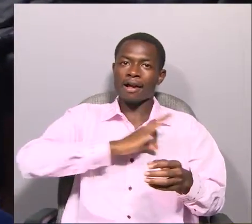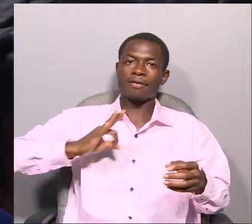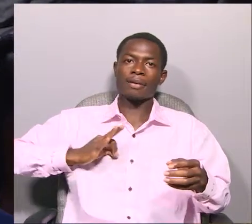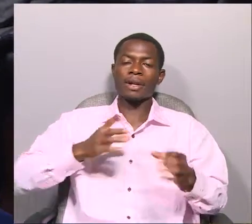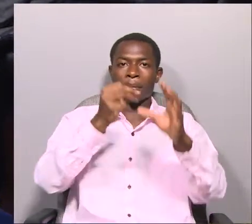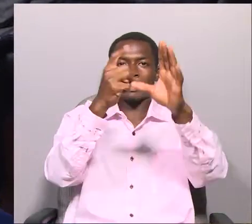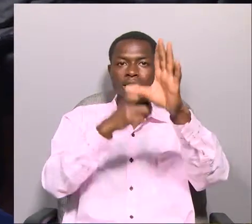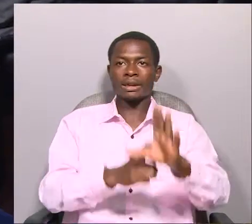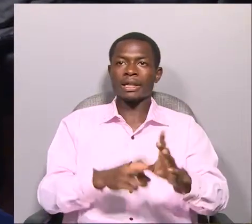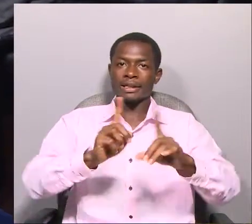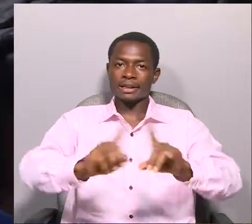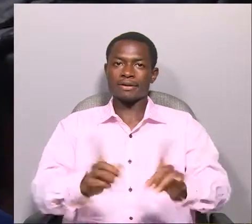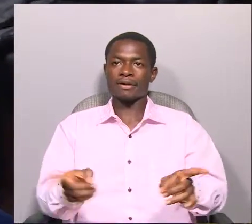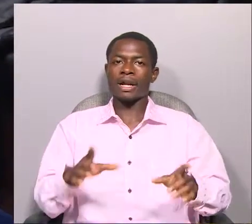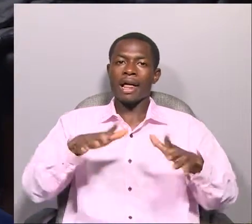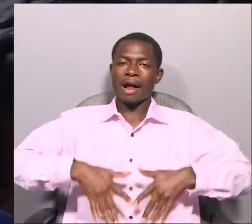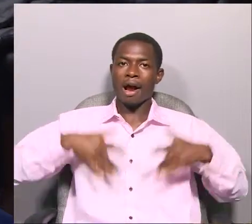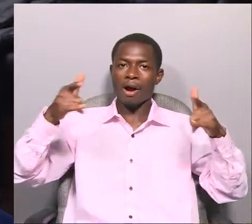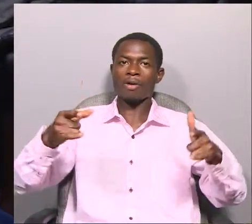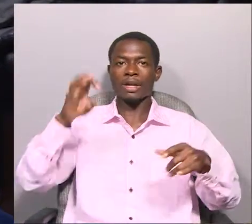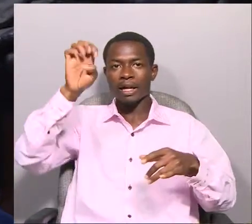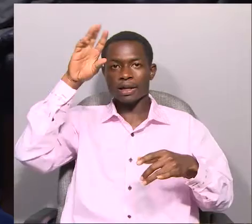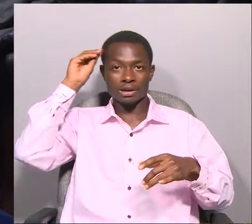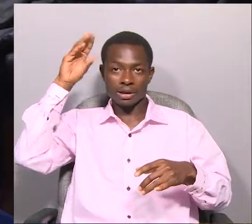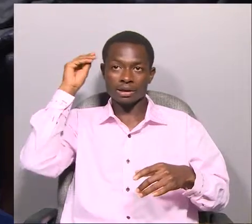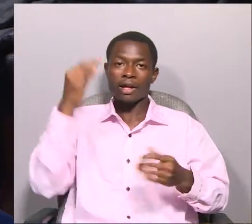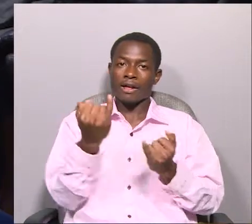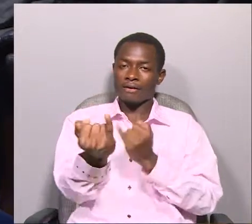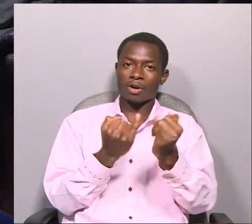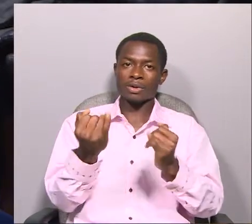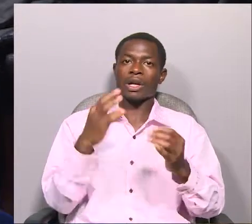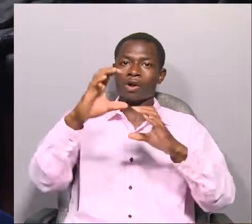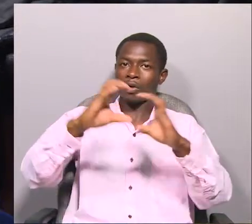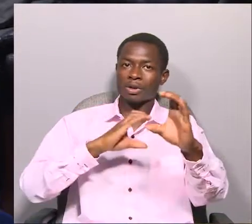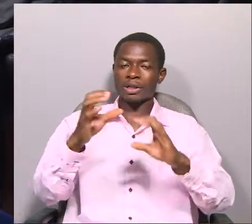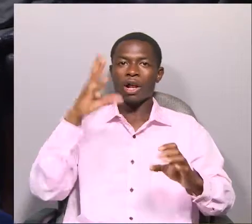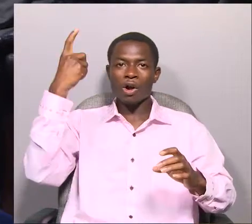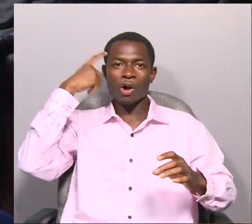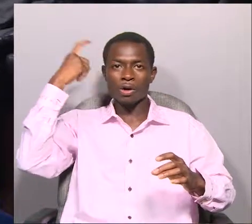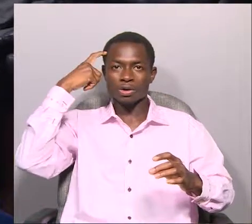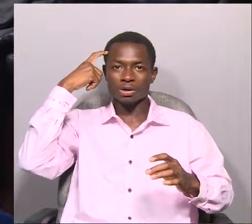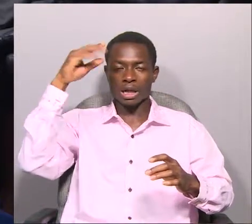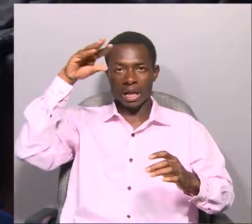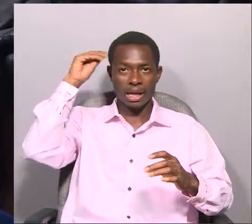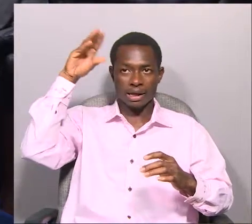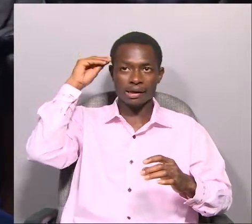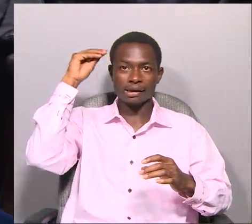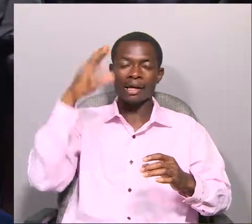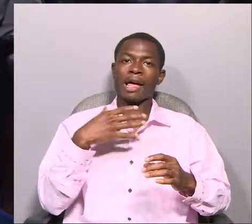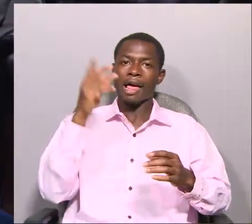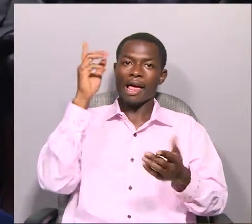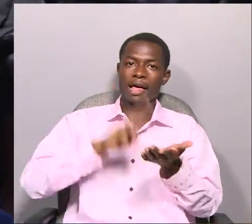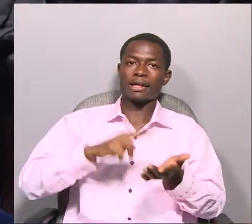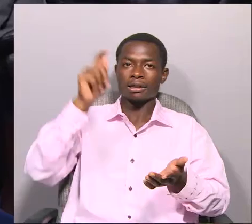different portfolios, including health, education, information and communication technology, as well as